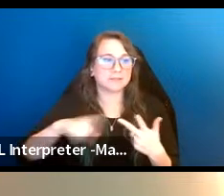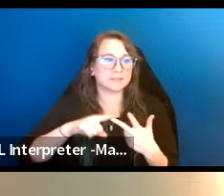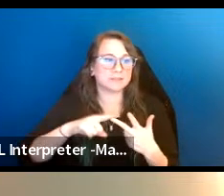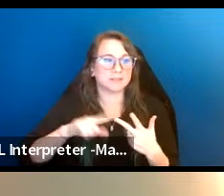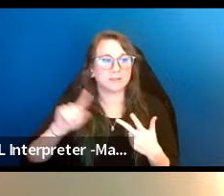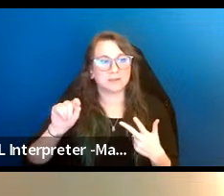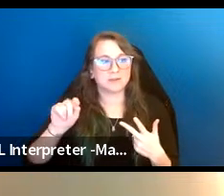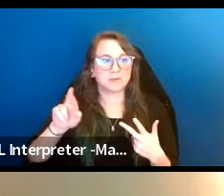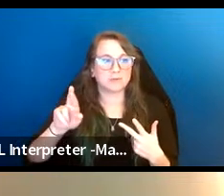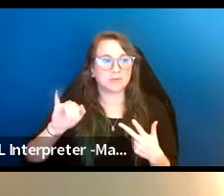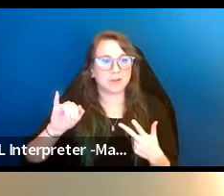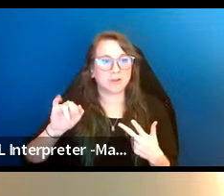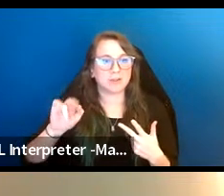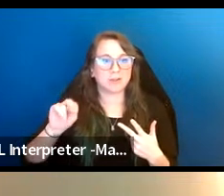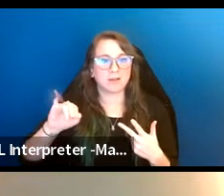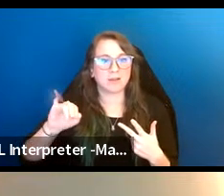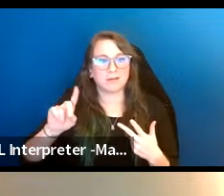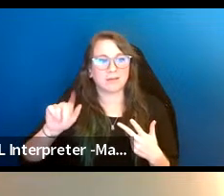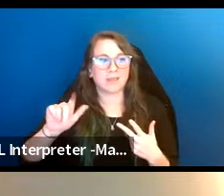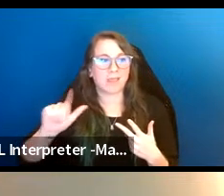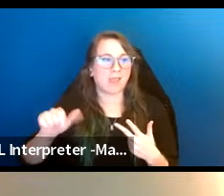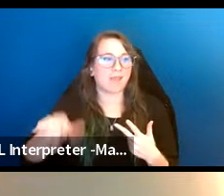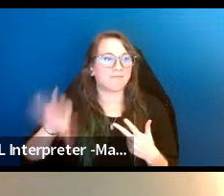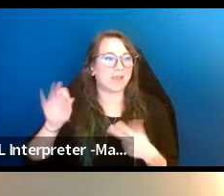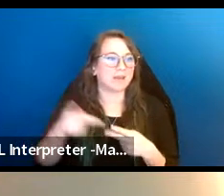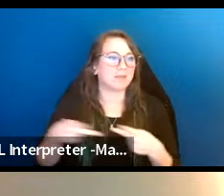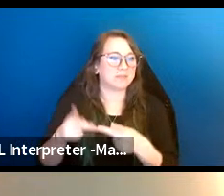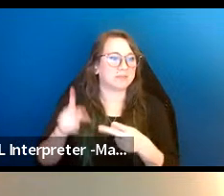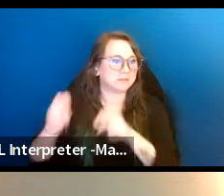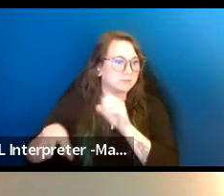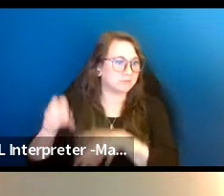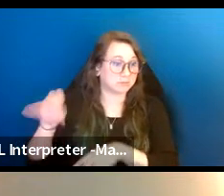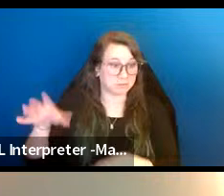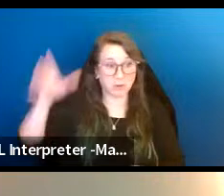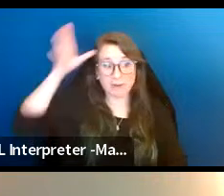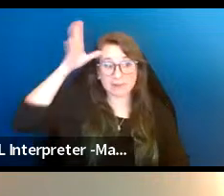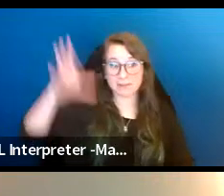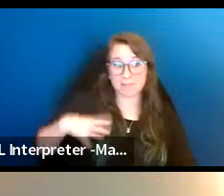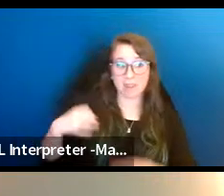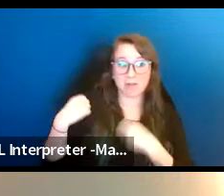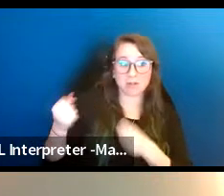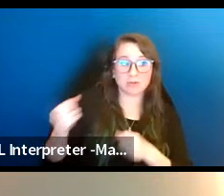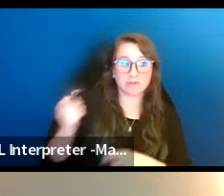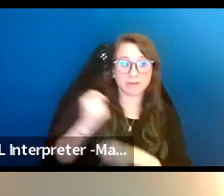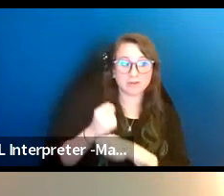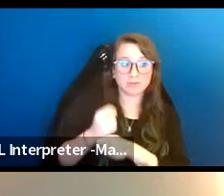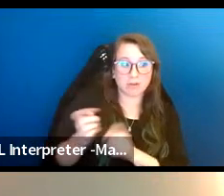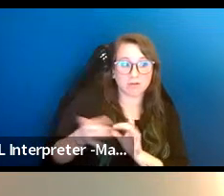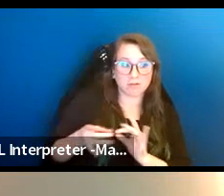dump it. So So this is they're preying a on male that driving a area. truck, you said?